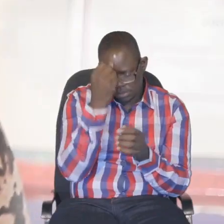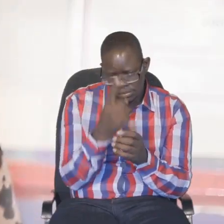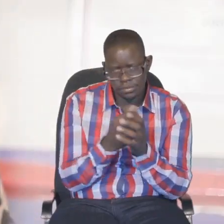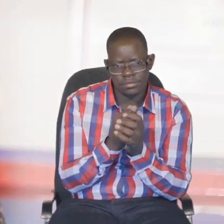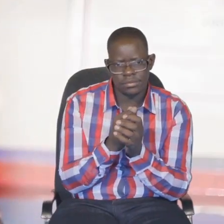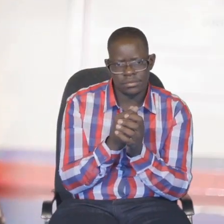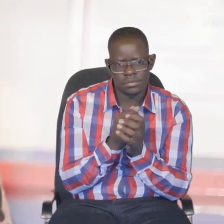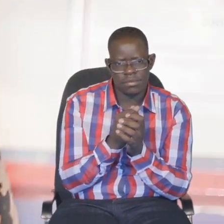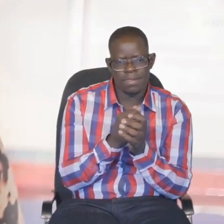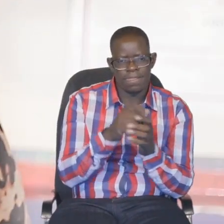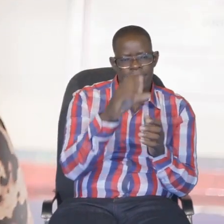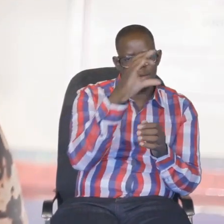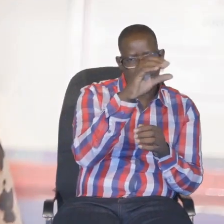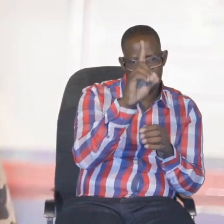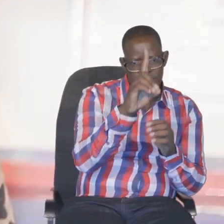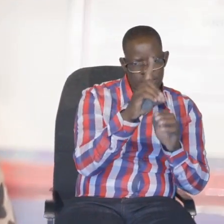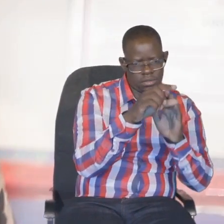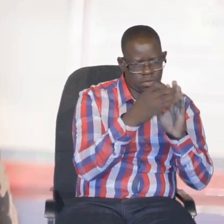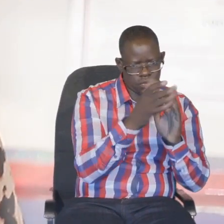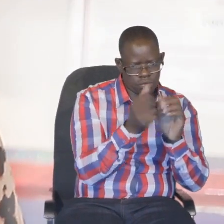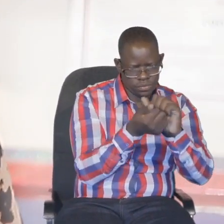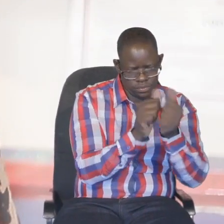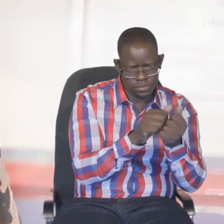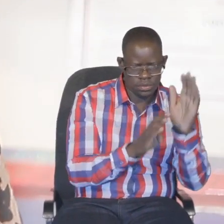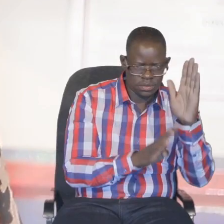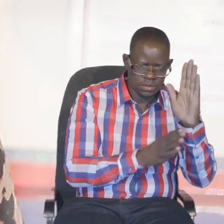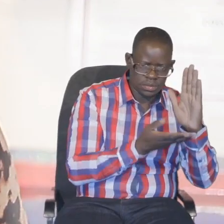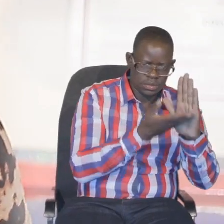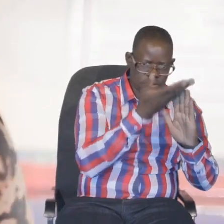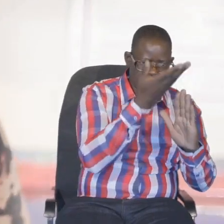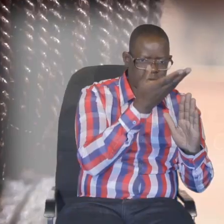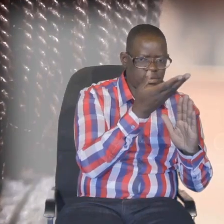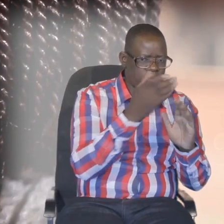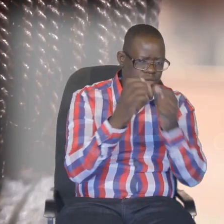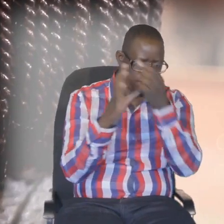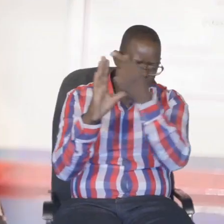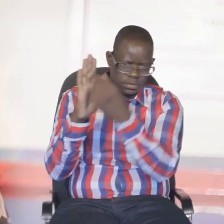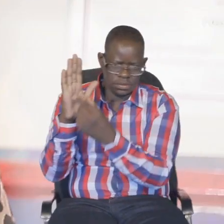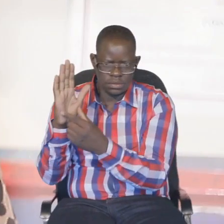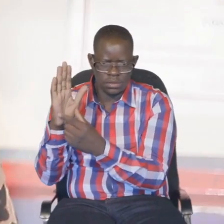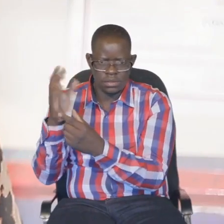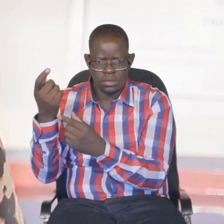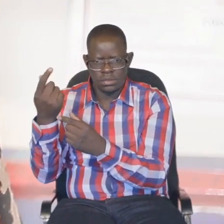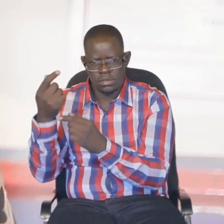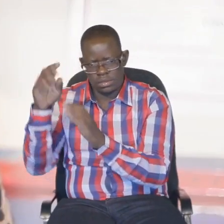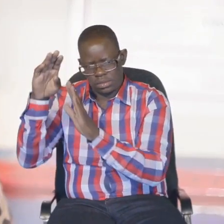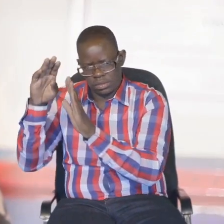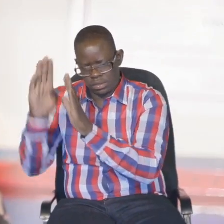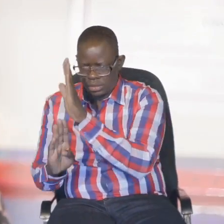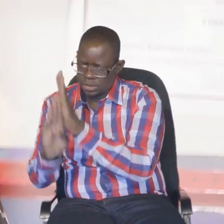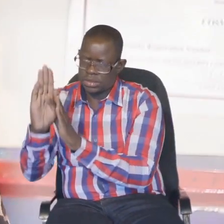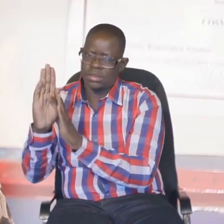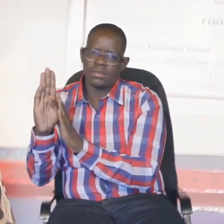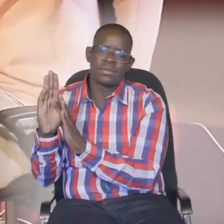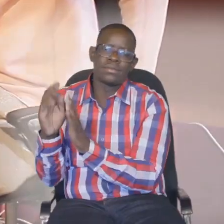I've got it. So on the credit side, we enter the transactions that increase the creditors account, and the debit side, the transactions that decrease